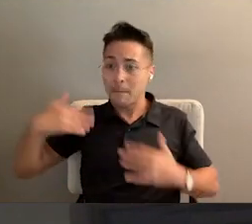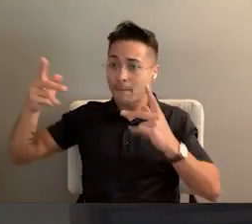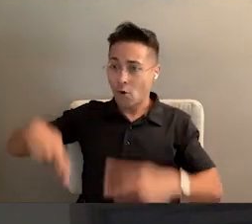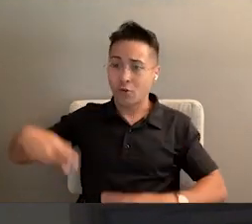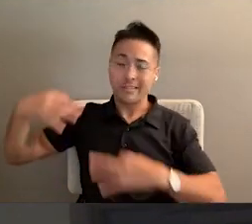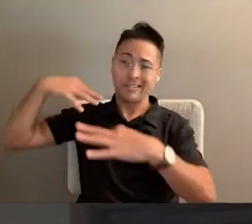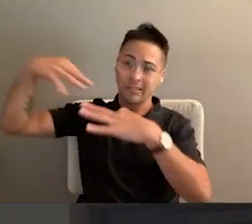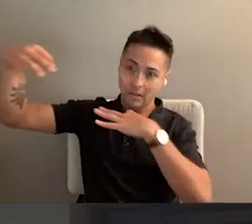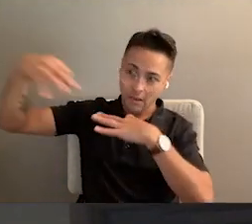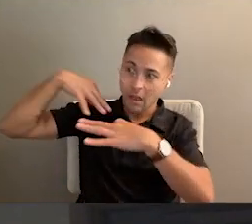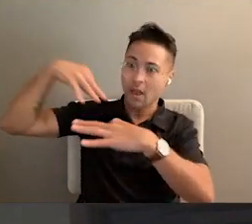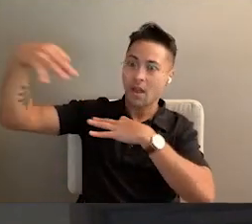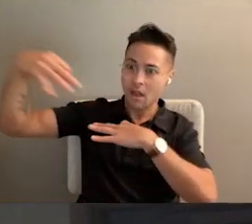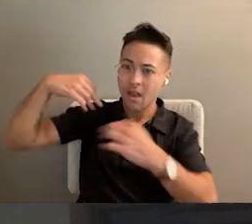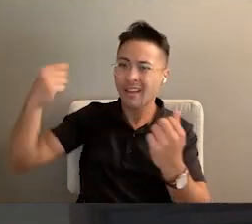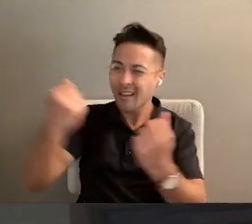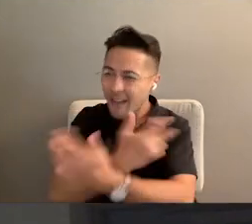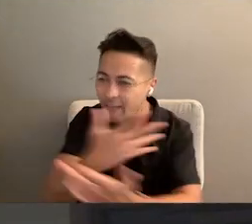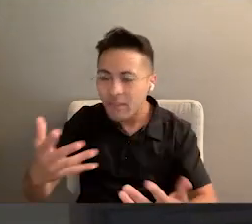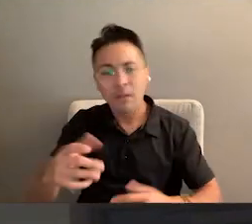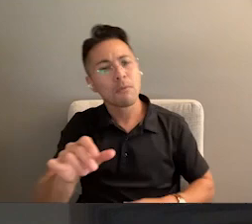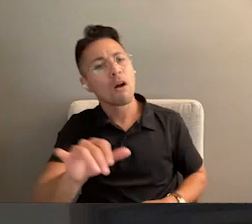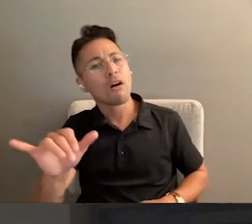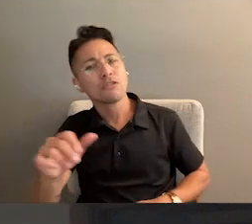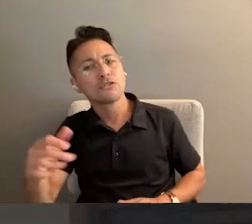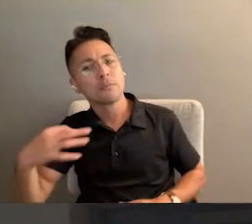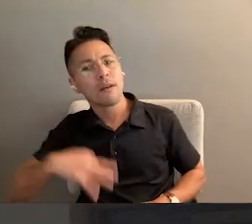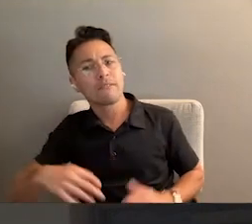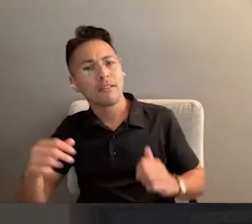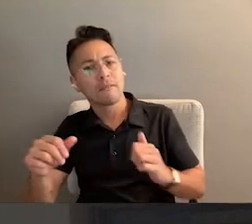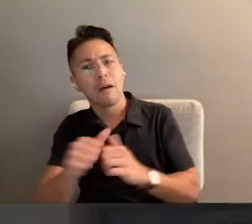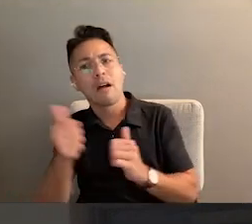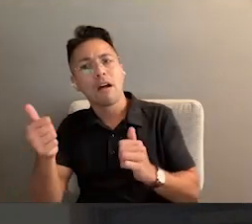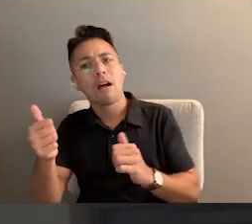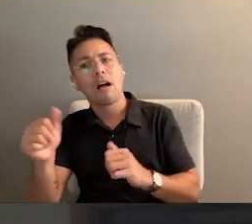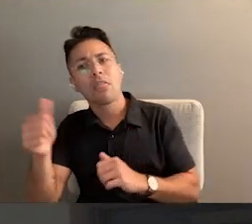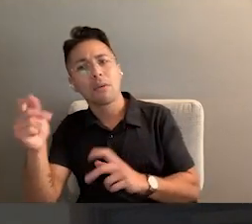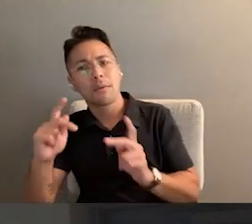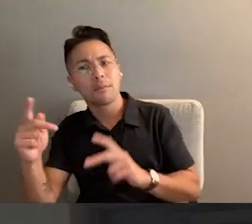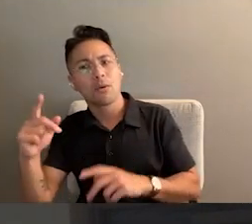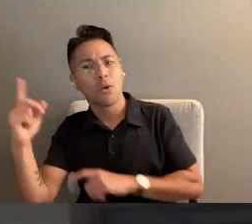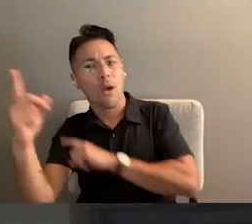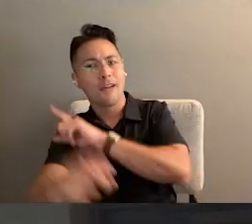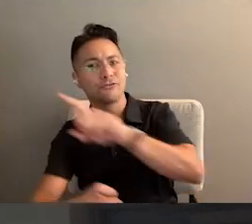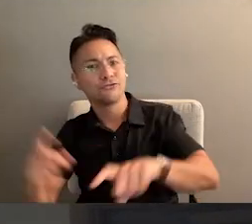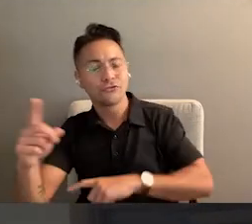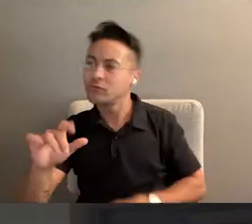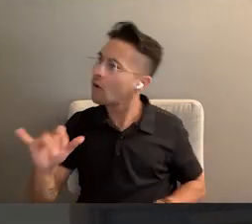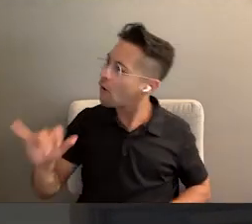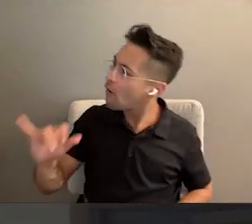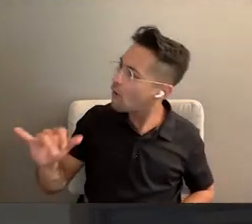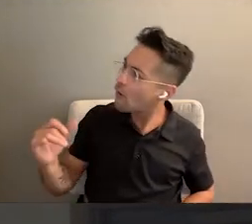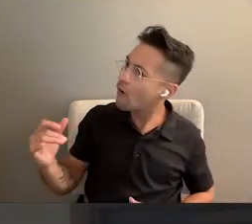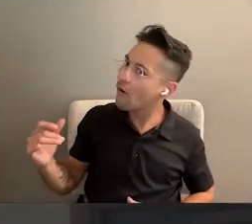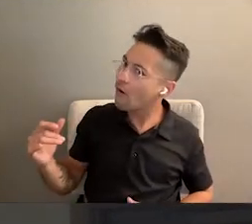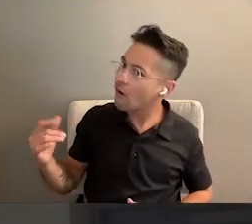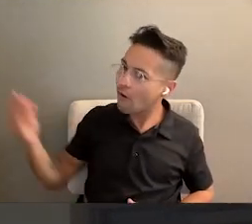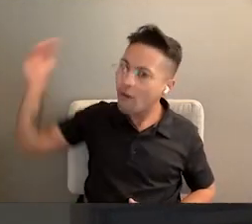at the end of that, not only do you benefit from someone walking you through everything, but you benefit from the questions the other people